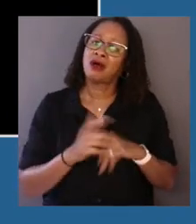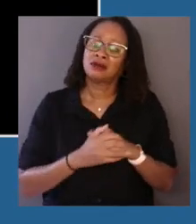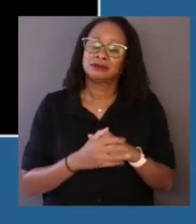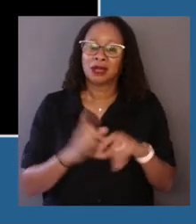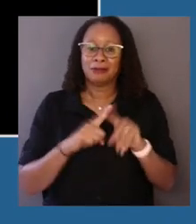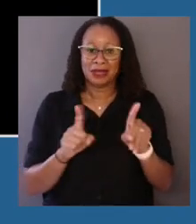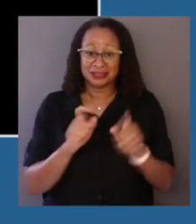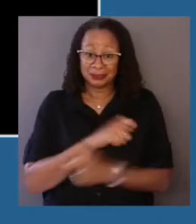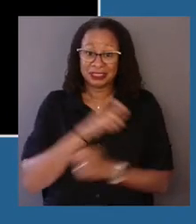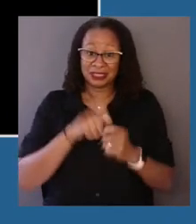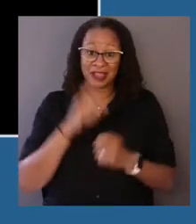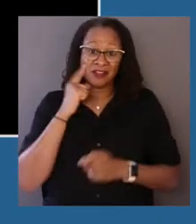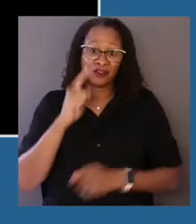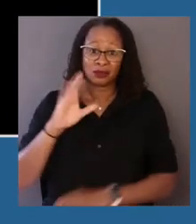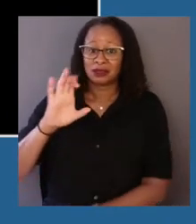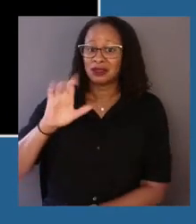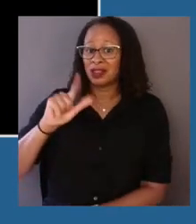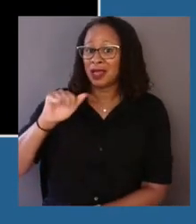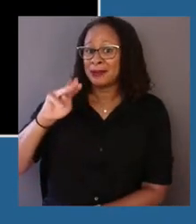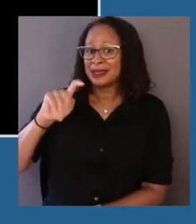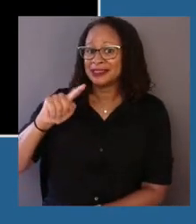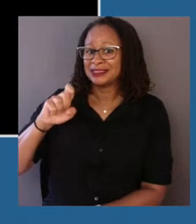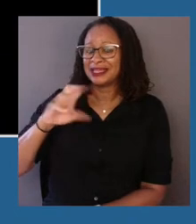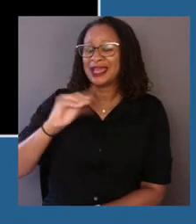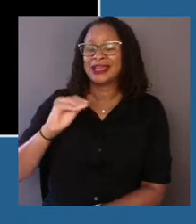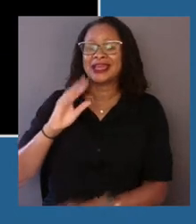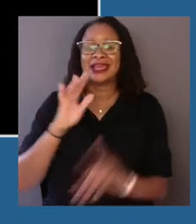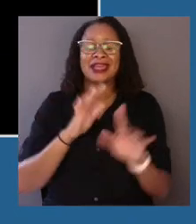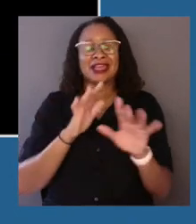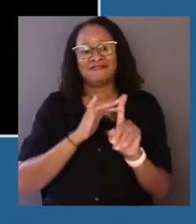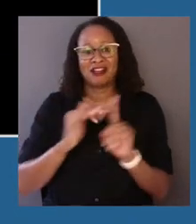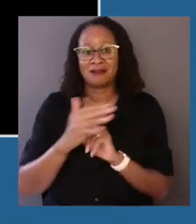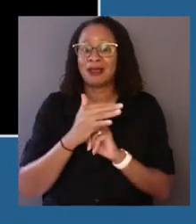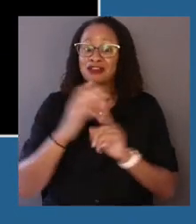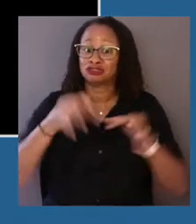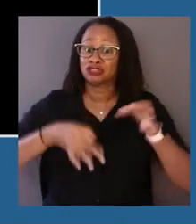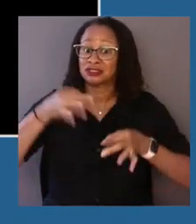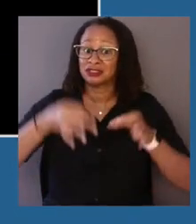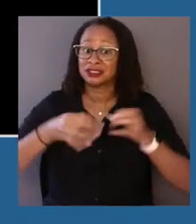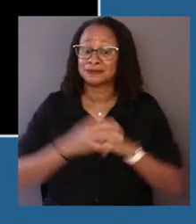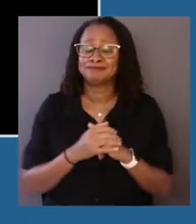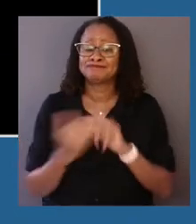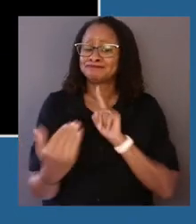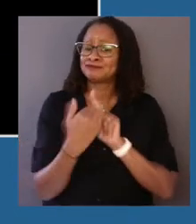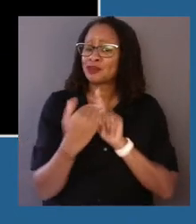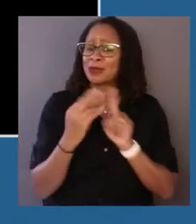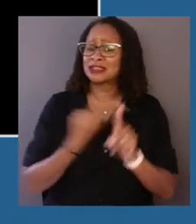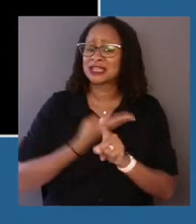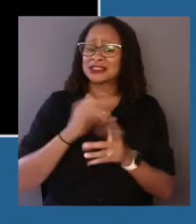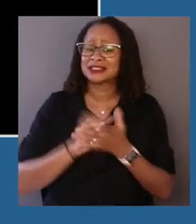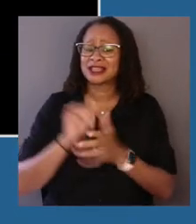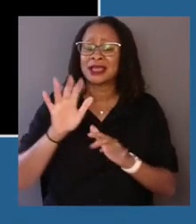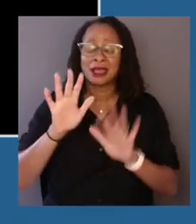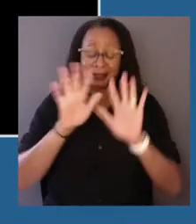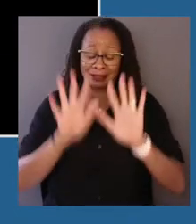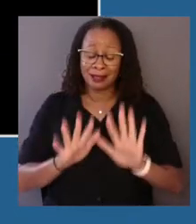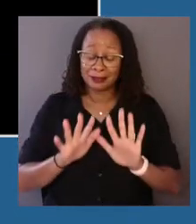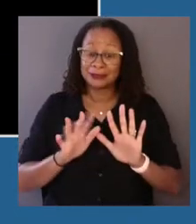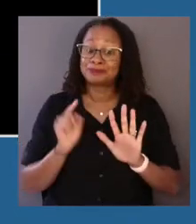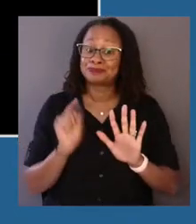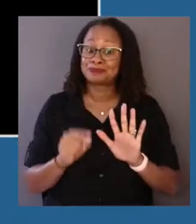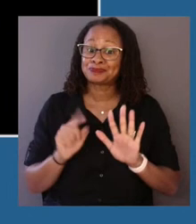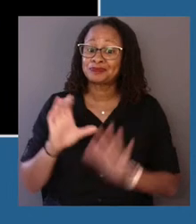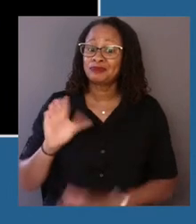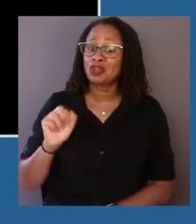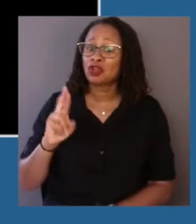particular for climate and environmental justice. It reminds us that the climate, that the carbon-based